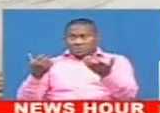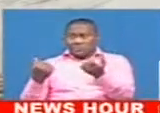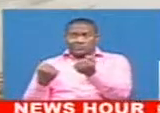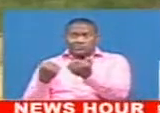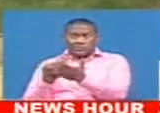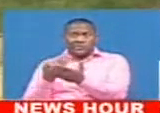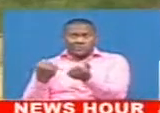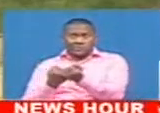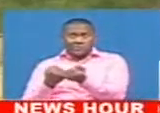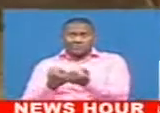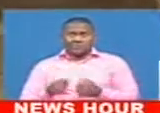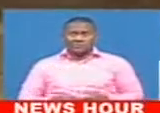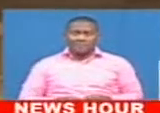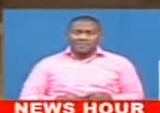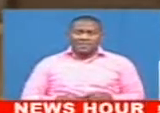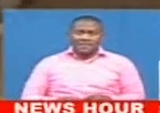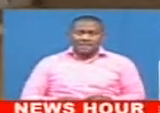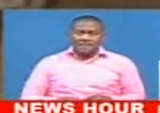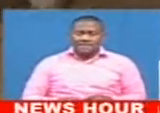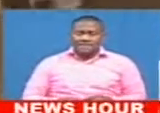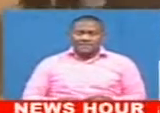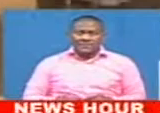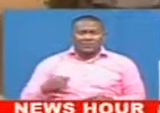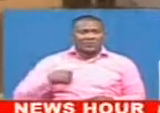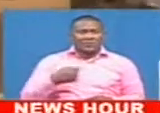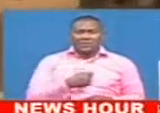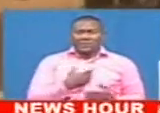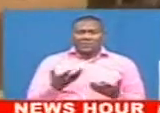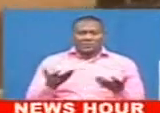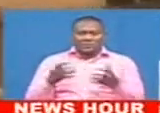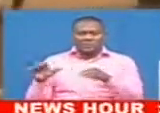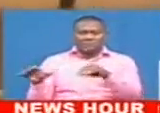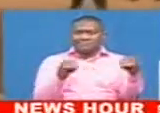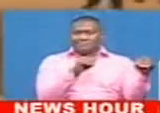move to their new location. We are in the process of relocating them, but